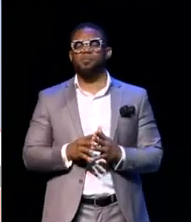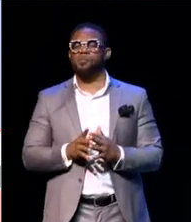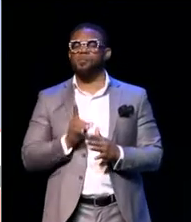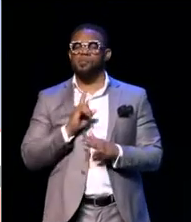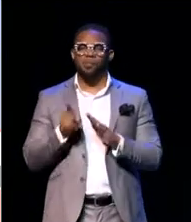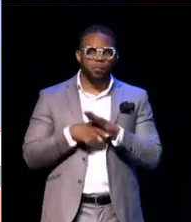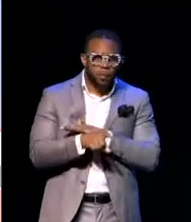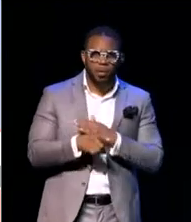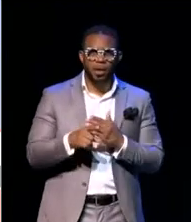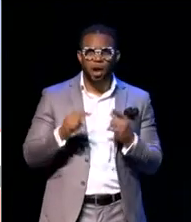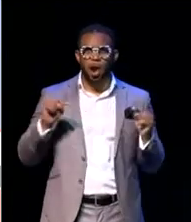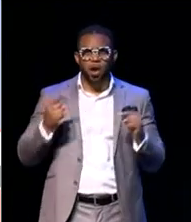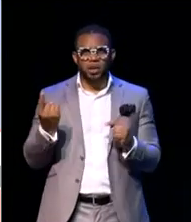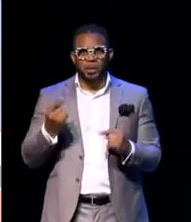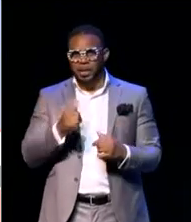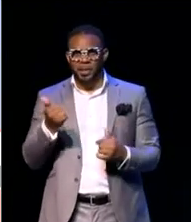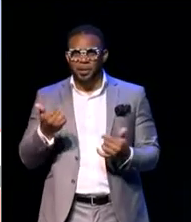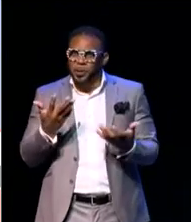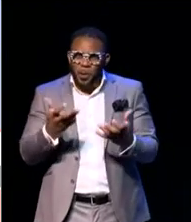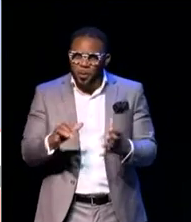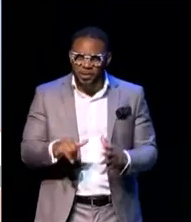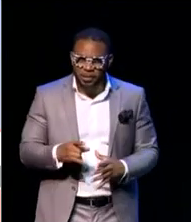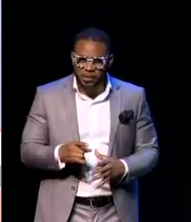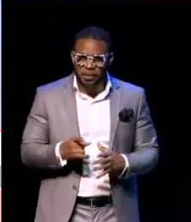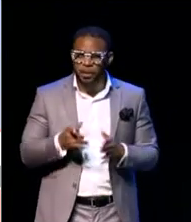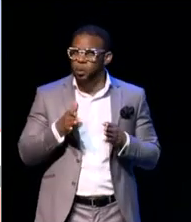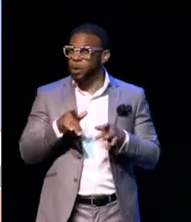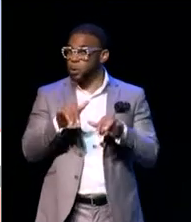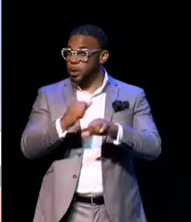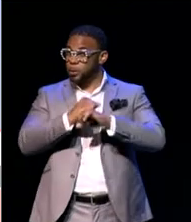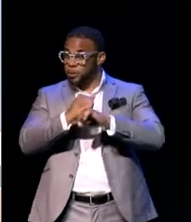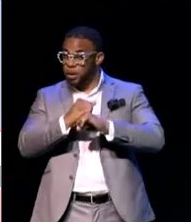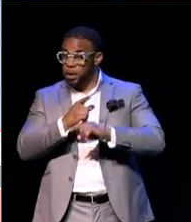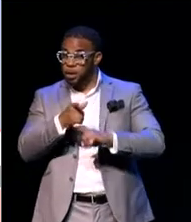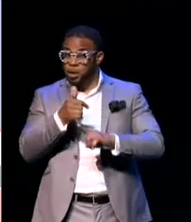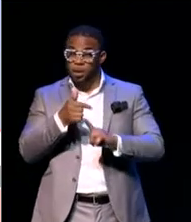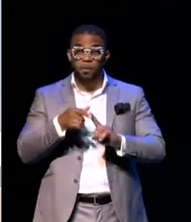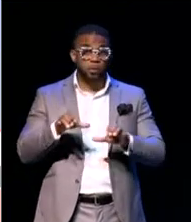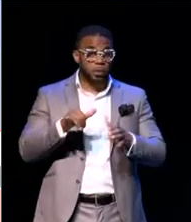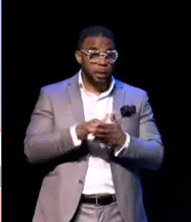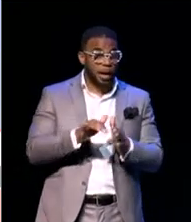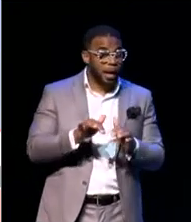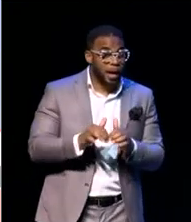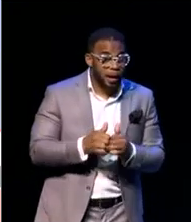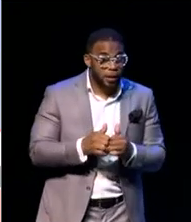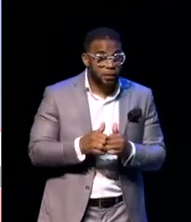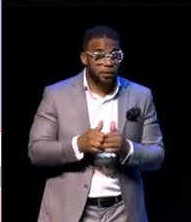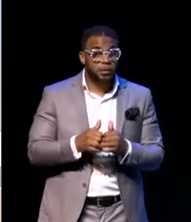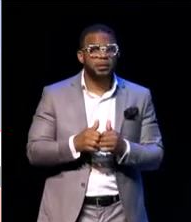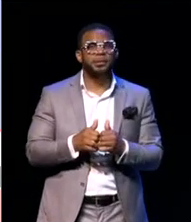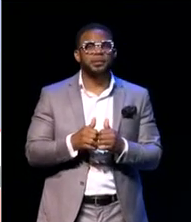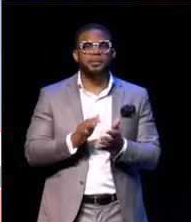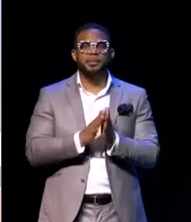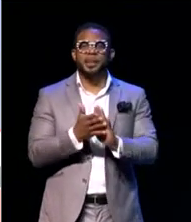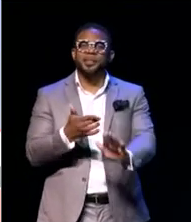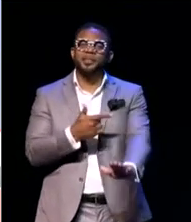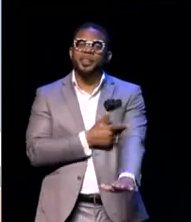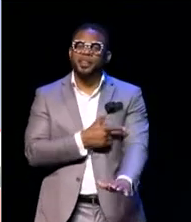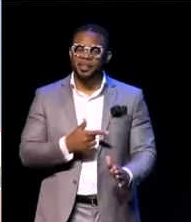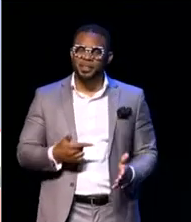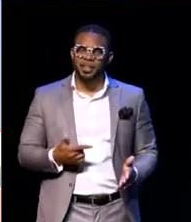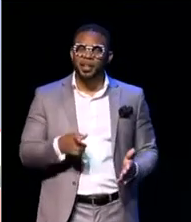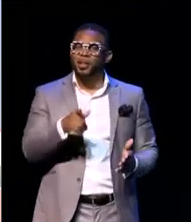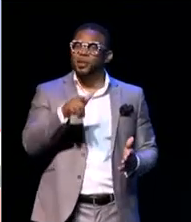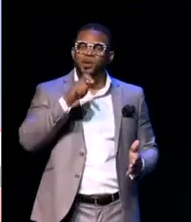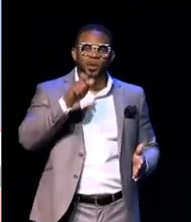want to deliberately hurt someone else. The way you can prevent yourself from doing that is to get vaccinated so